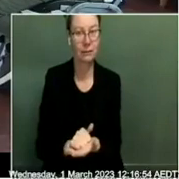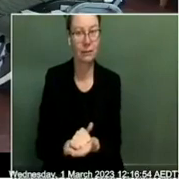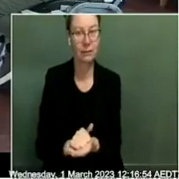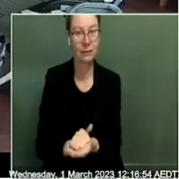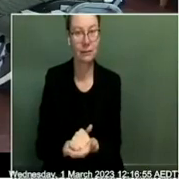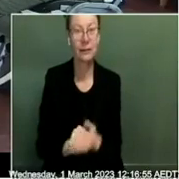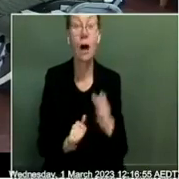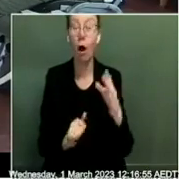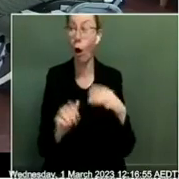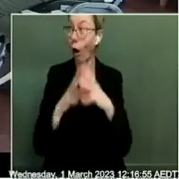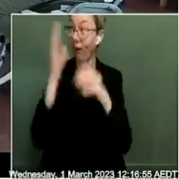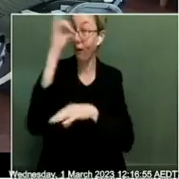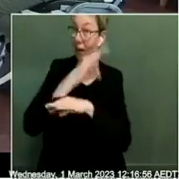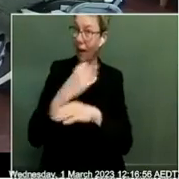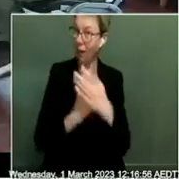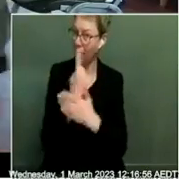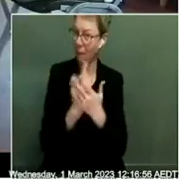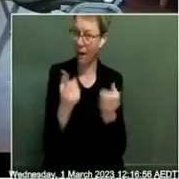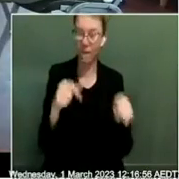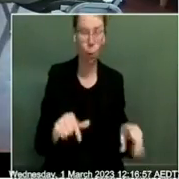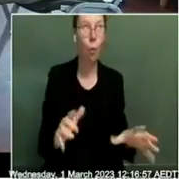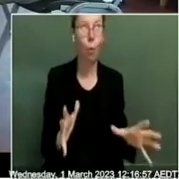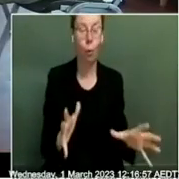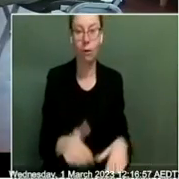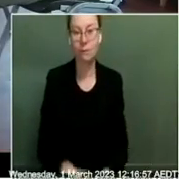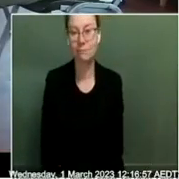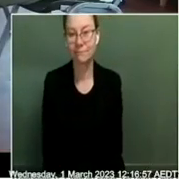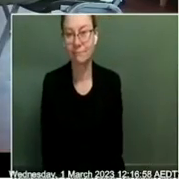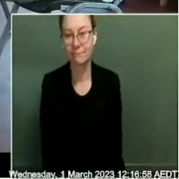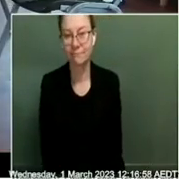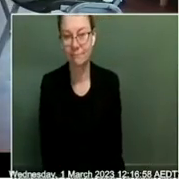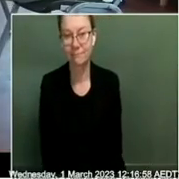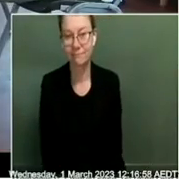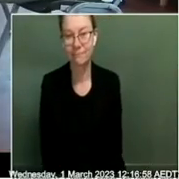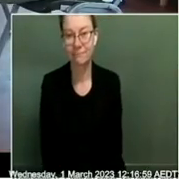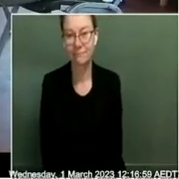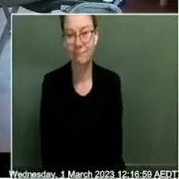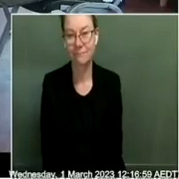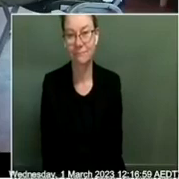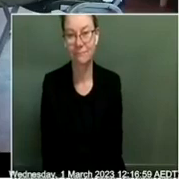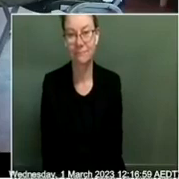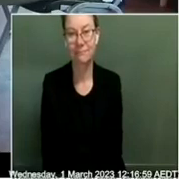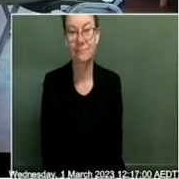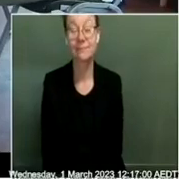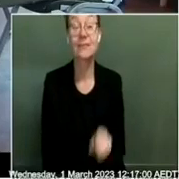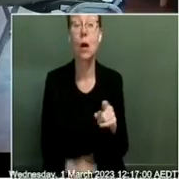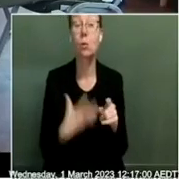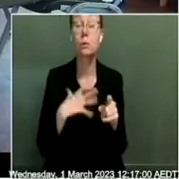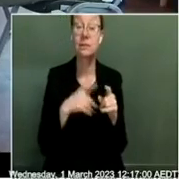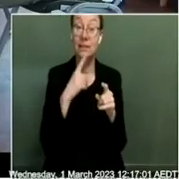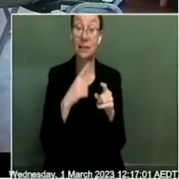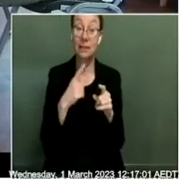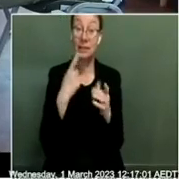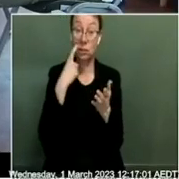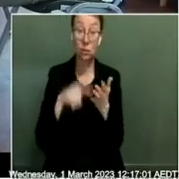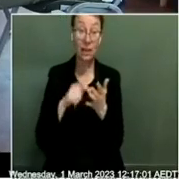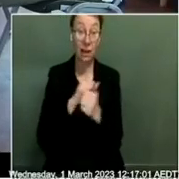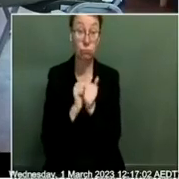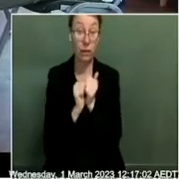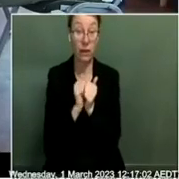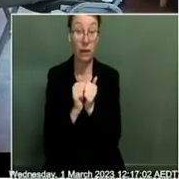I'm like, okay, I'm with you. And I just want to say, acknowledge our brother who's here today, Joanne's husband, Patrick. Yes.